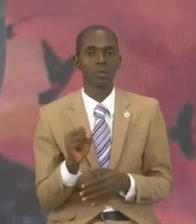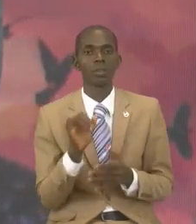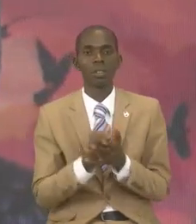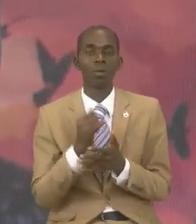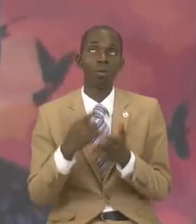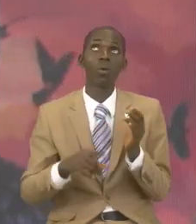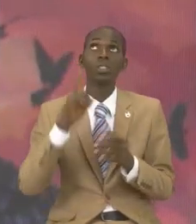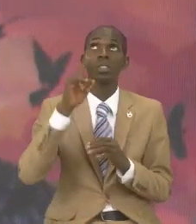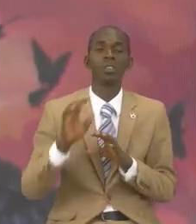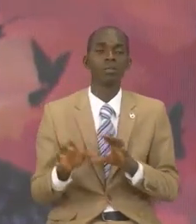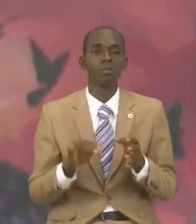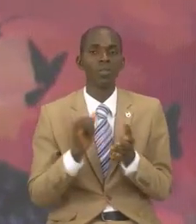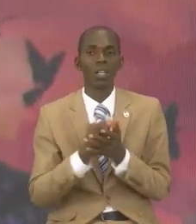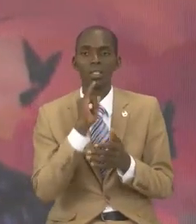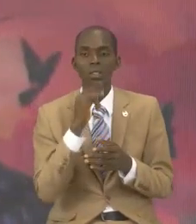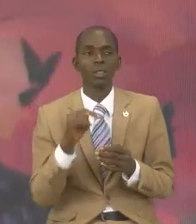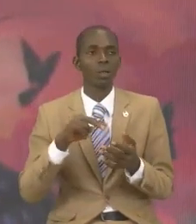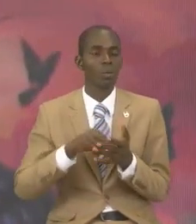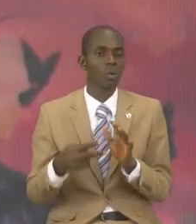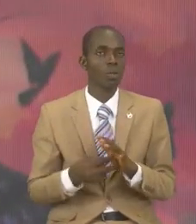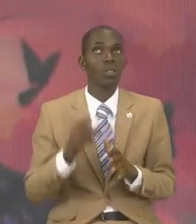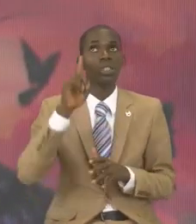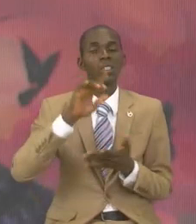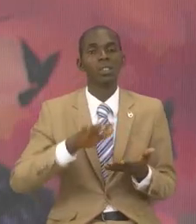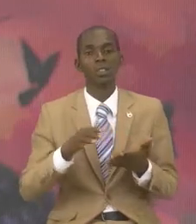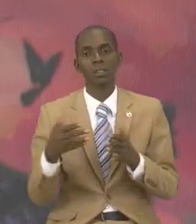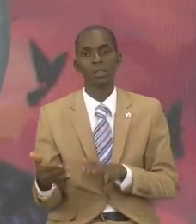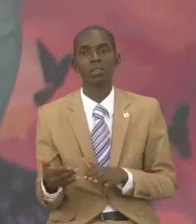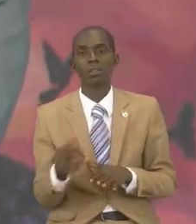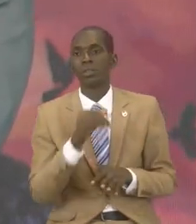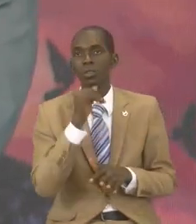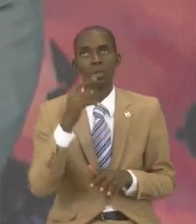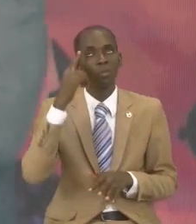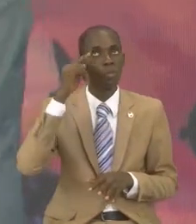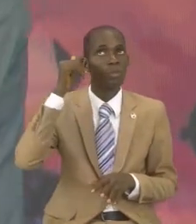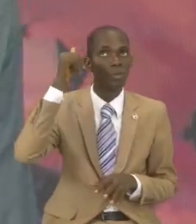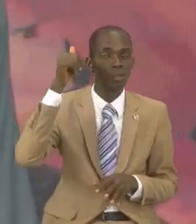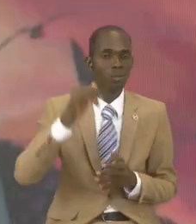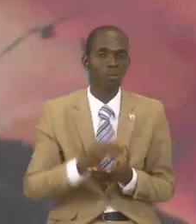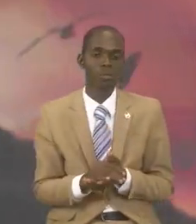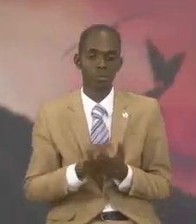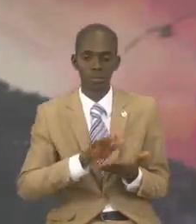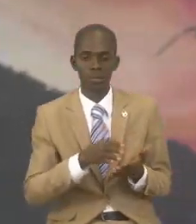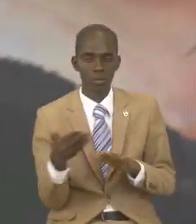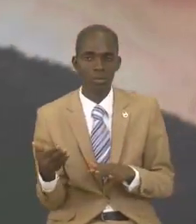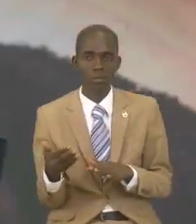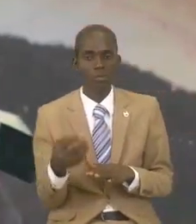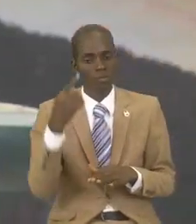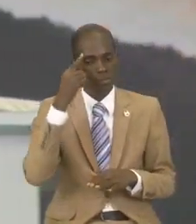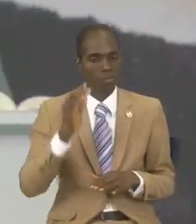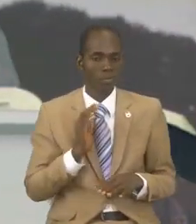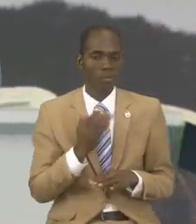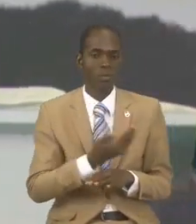did. That's the purpose. He died not for himself. He died for our